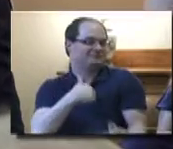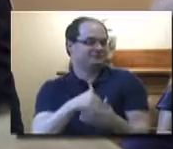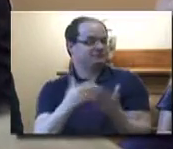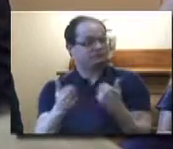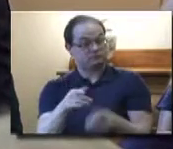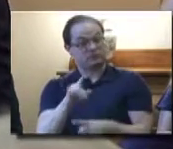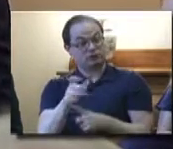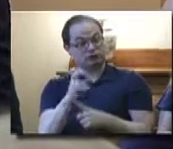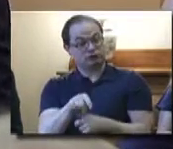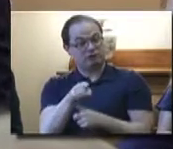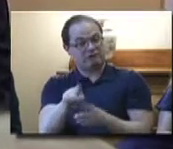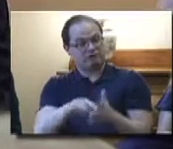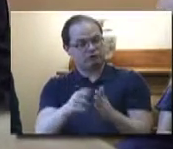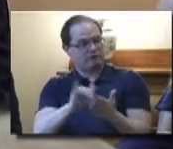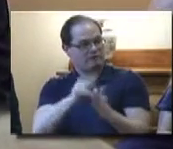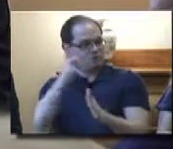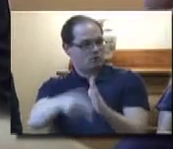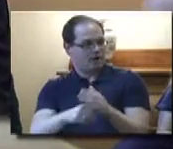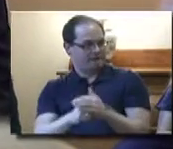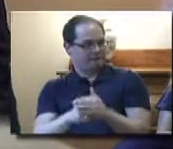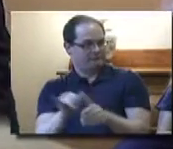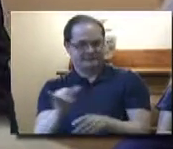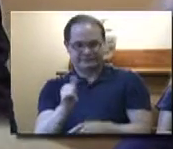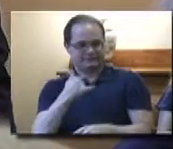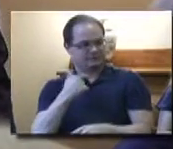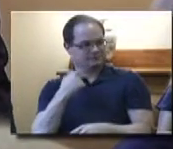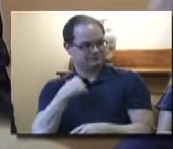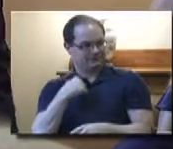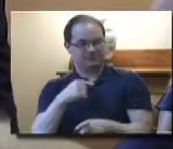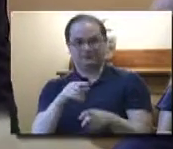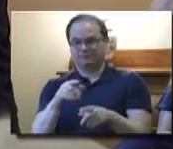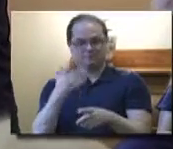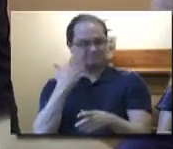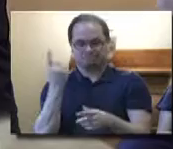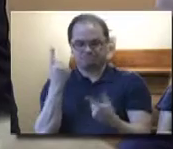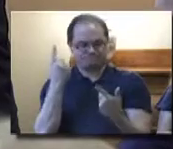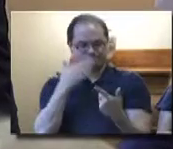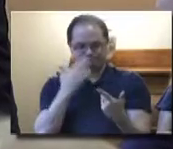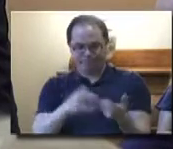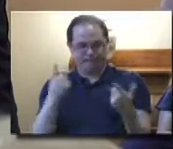John got started in it the way I did, through crime. Something happened, something